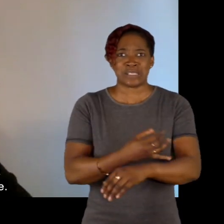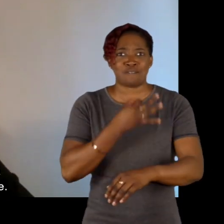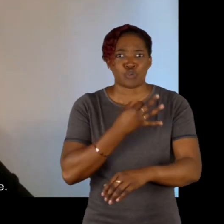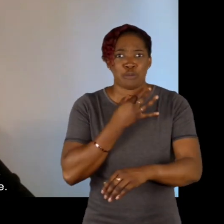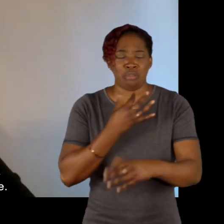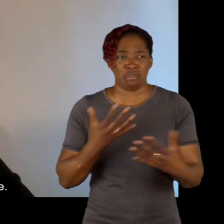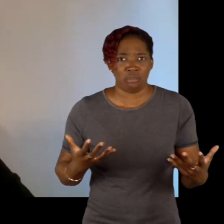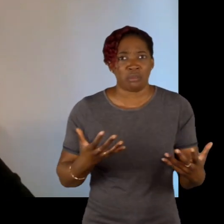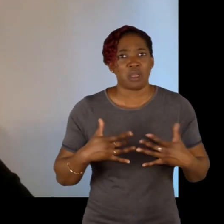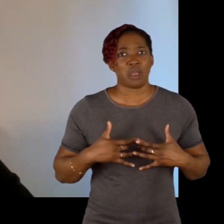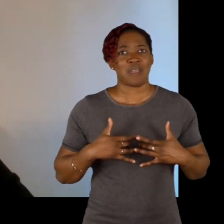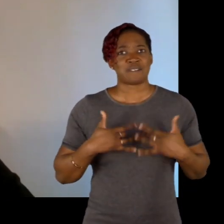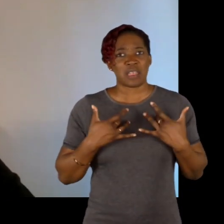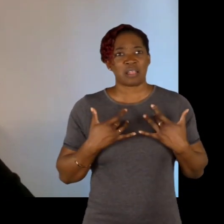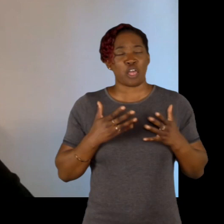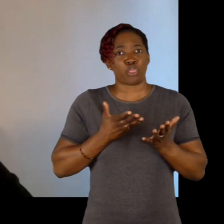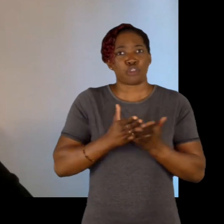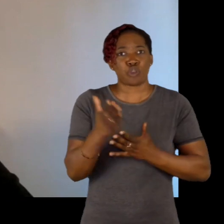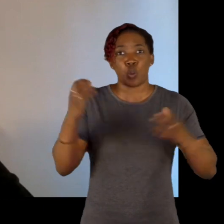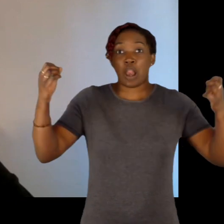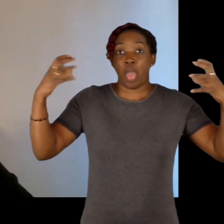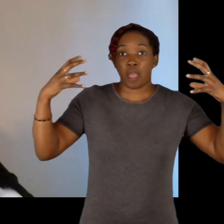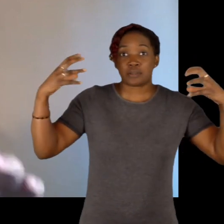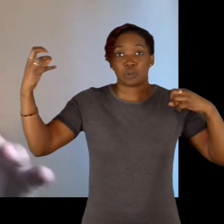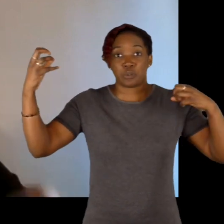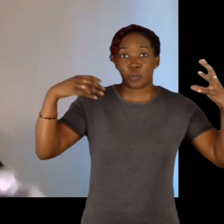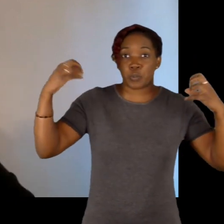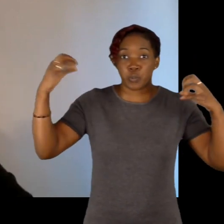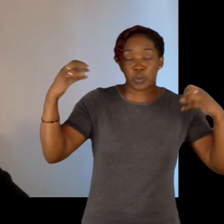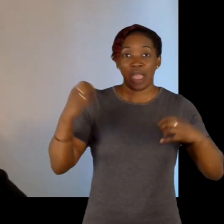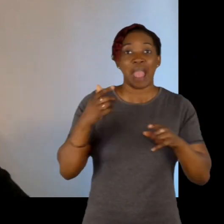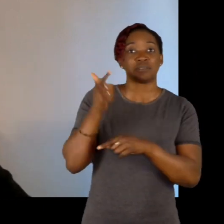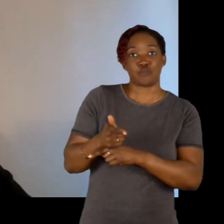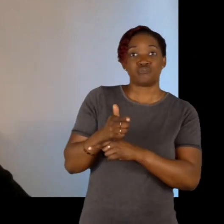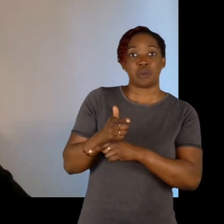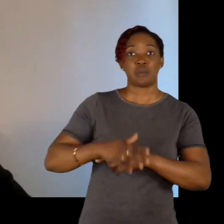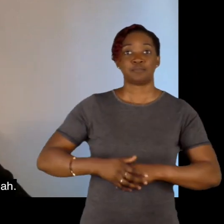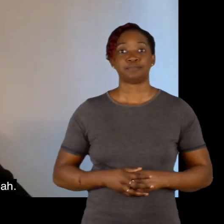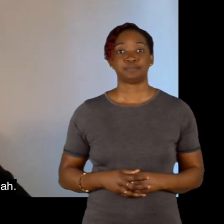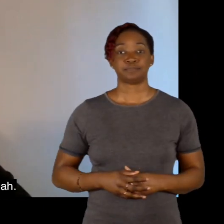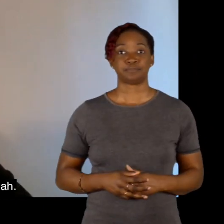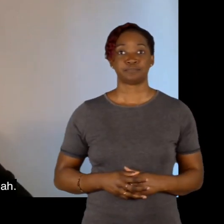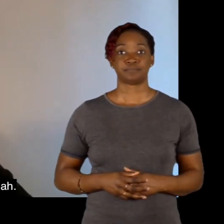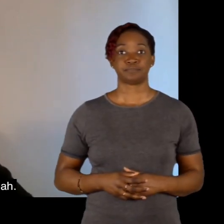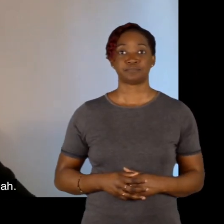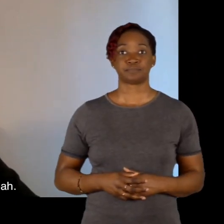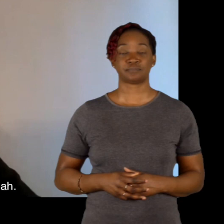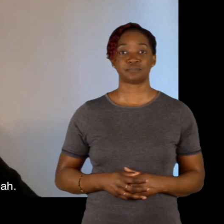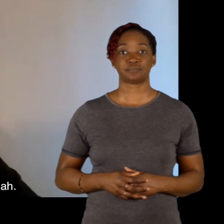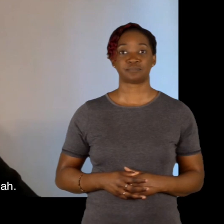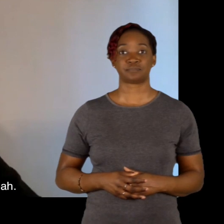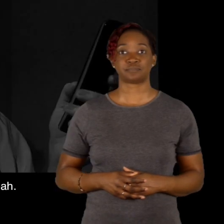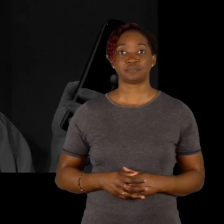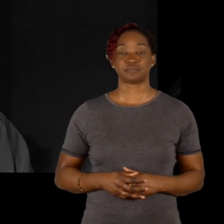bit more and more vulnerable, and we kind of show that through the lighting and such, and the camera angles. But